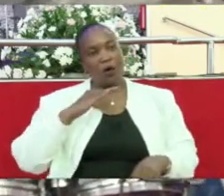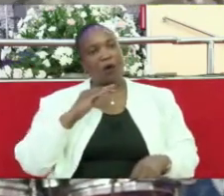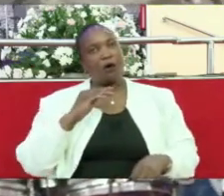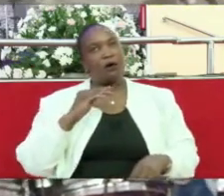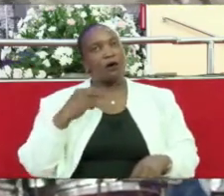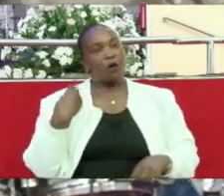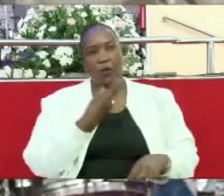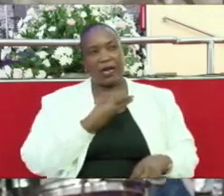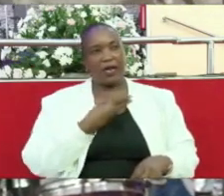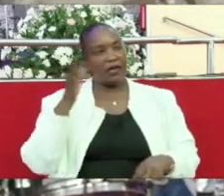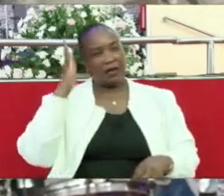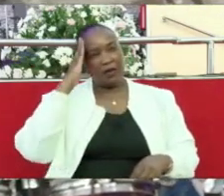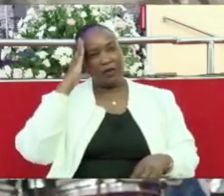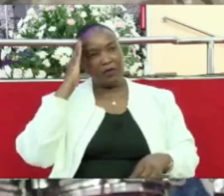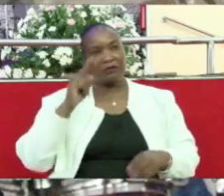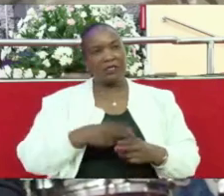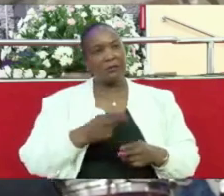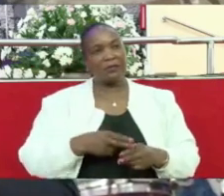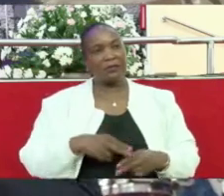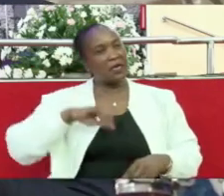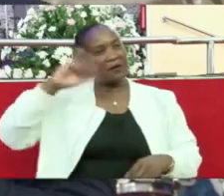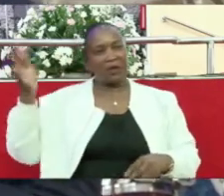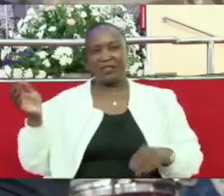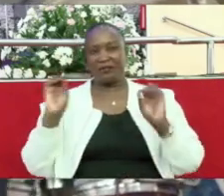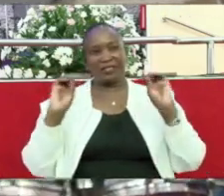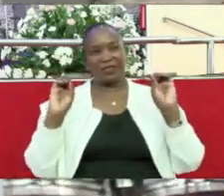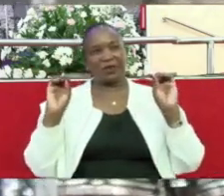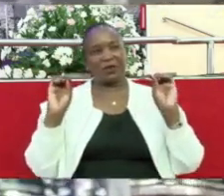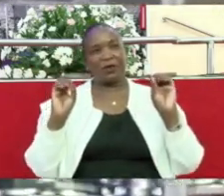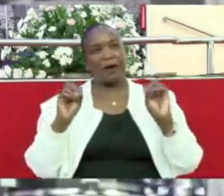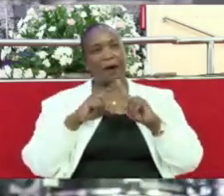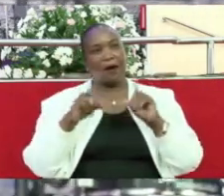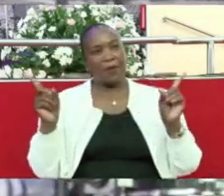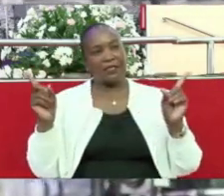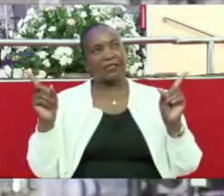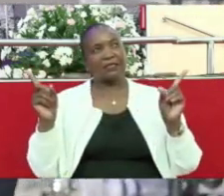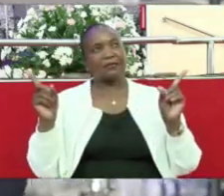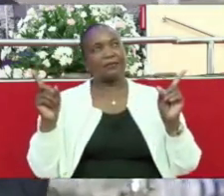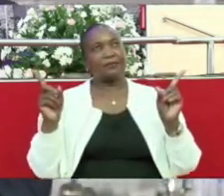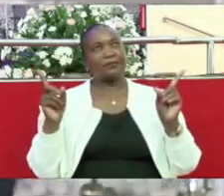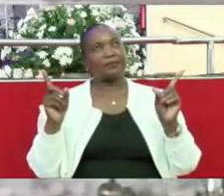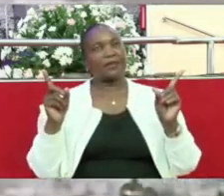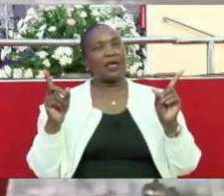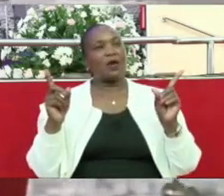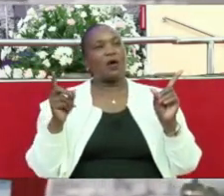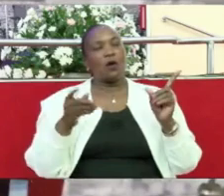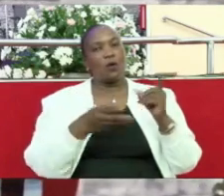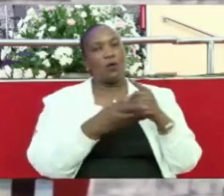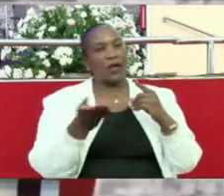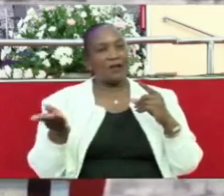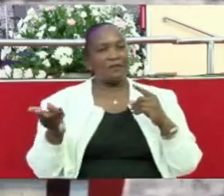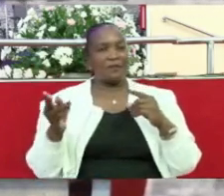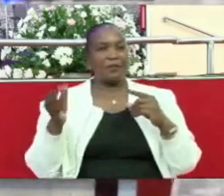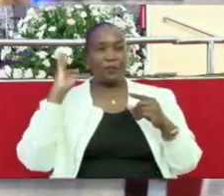hata hujui jina ya mlima iliyosimama mbele yako. But more often, lakini sana sana, and we have been told from this pulpit, na tumefunzwa mahala hapa, if there